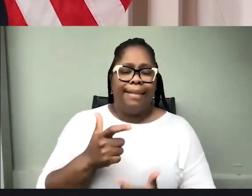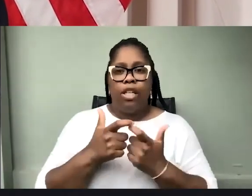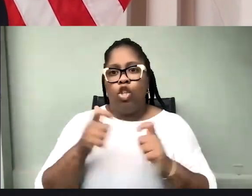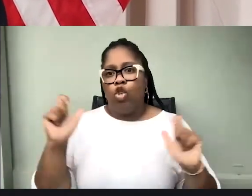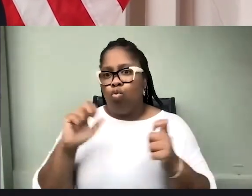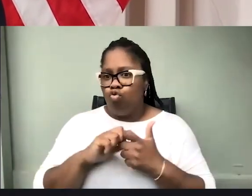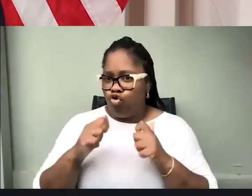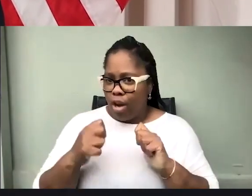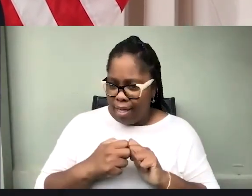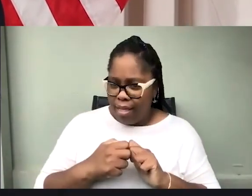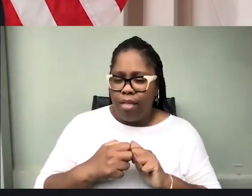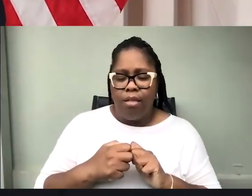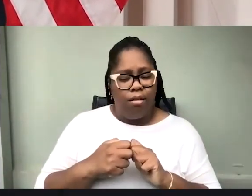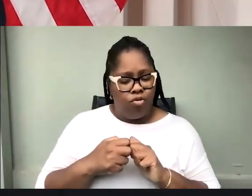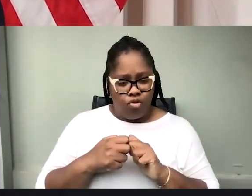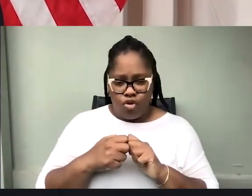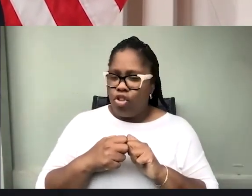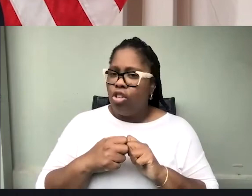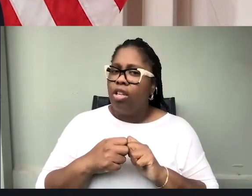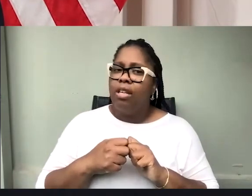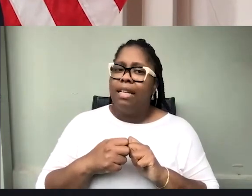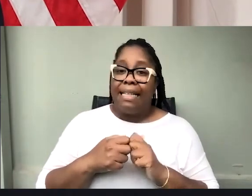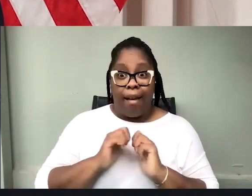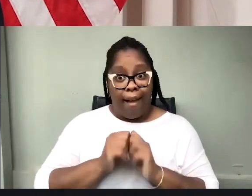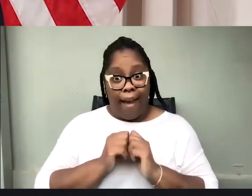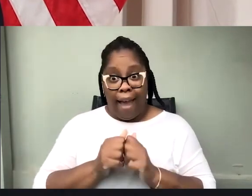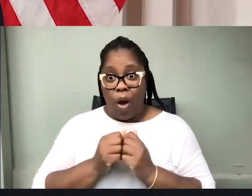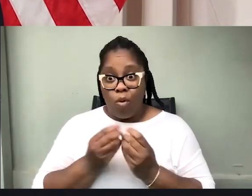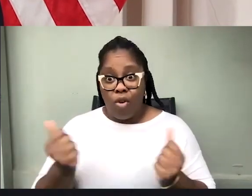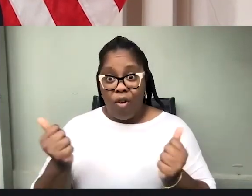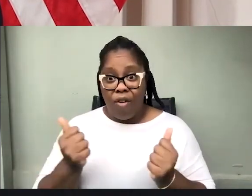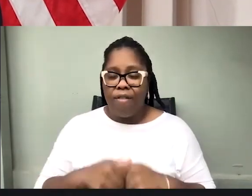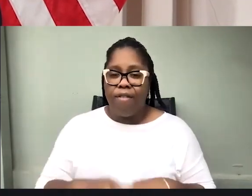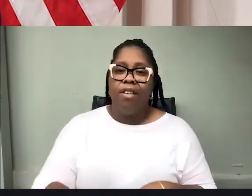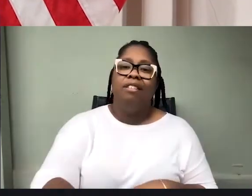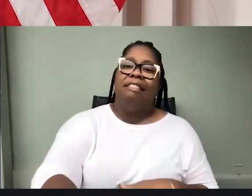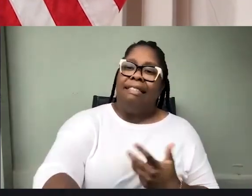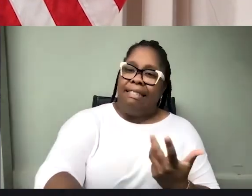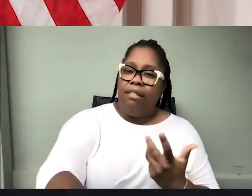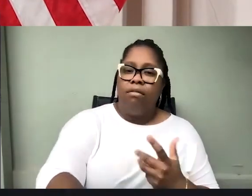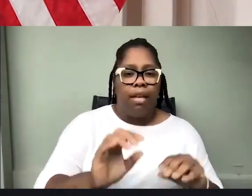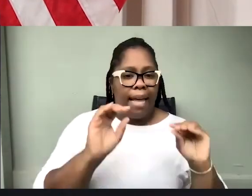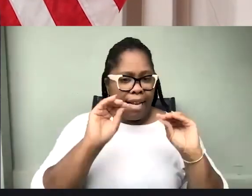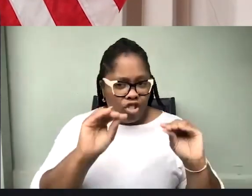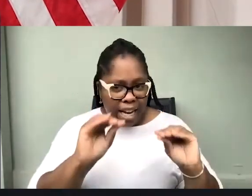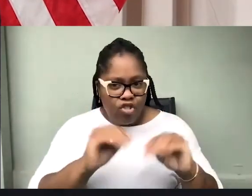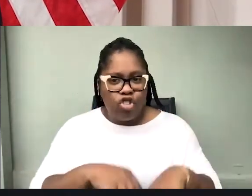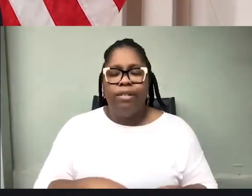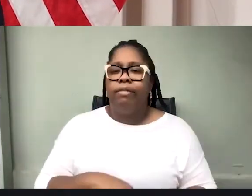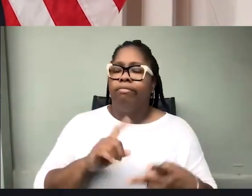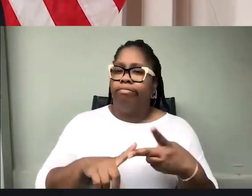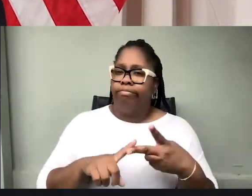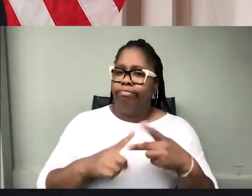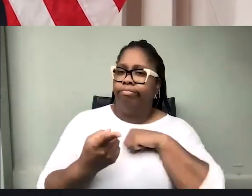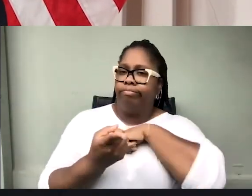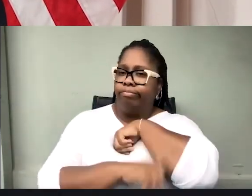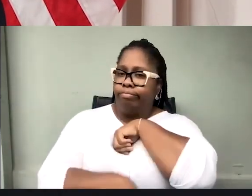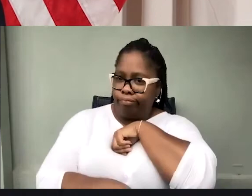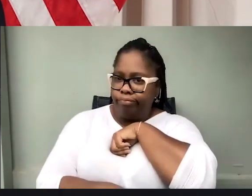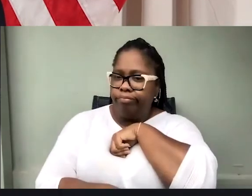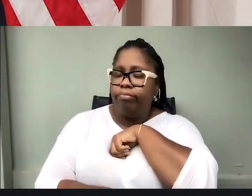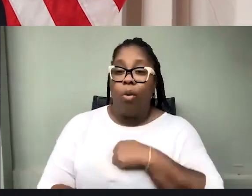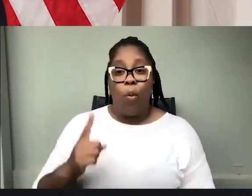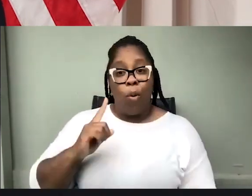be met in part by education and also by prosecution. In one of my